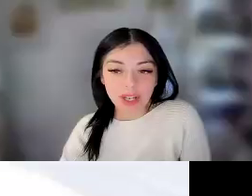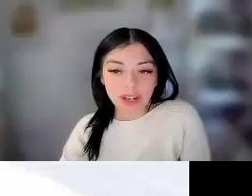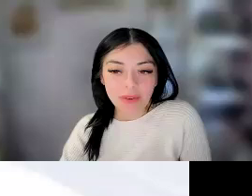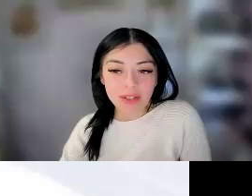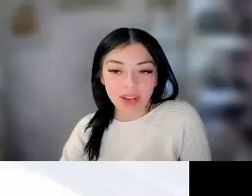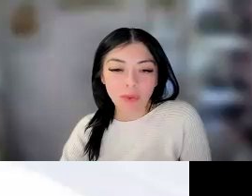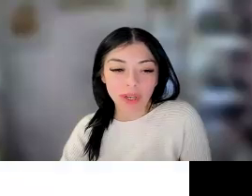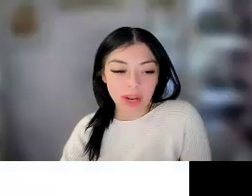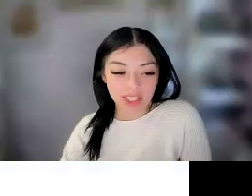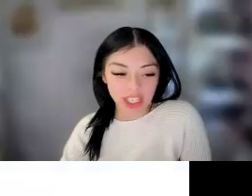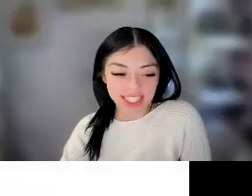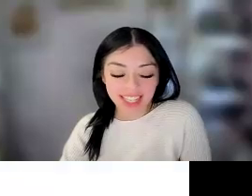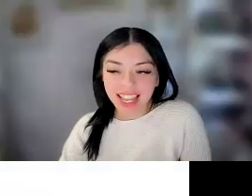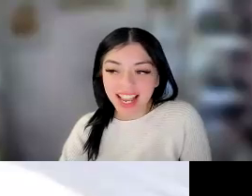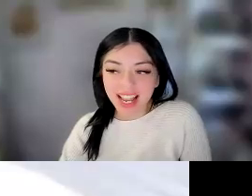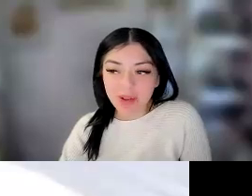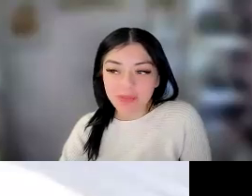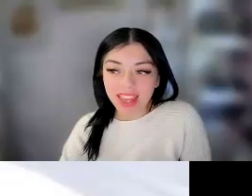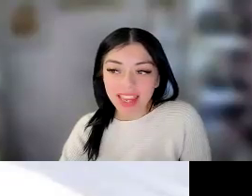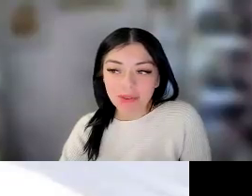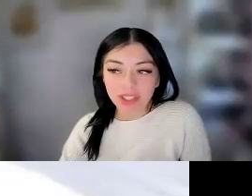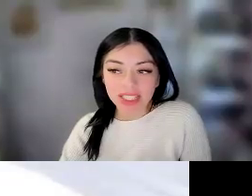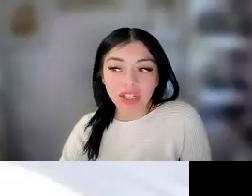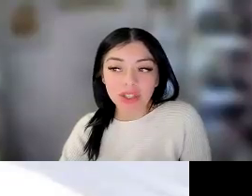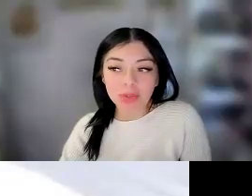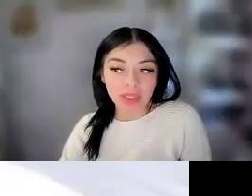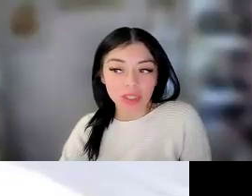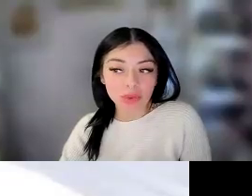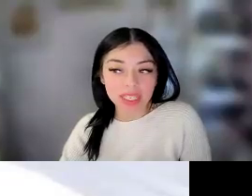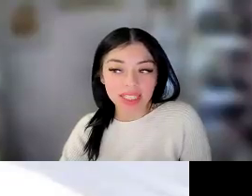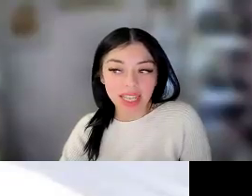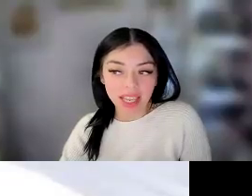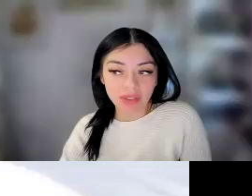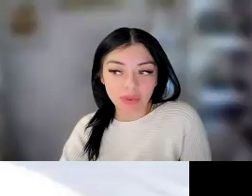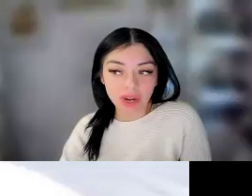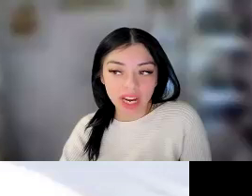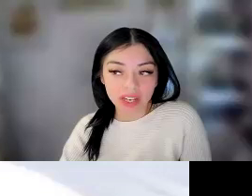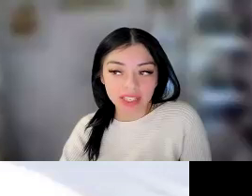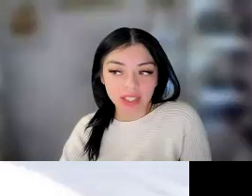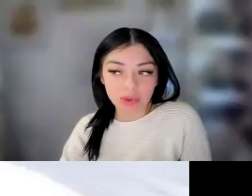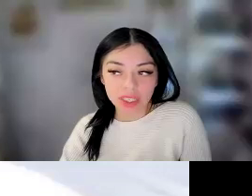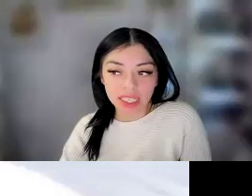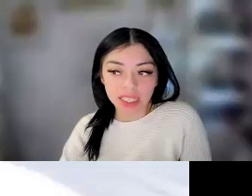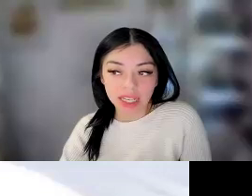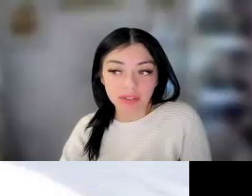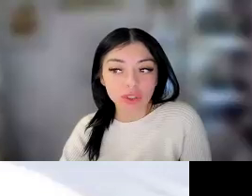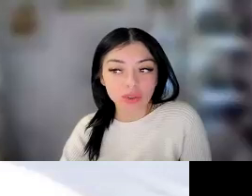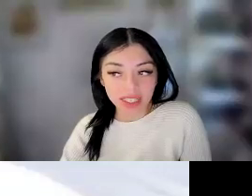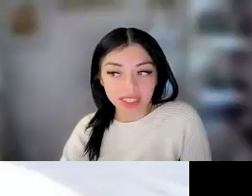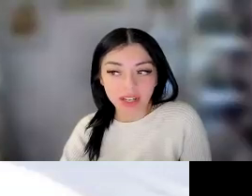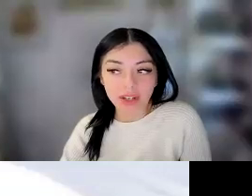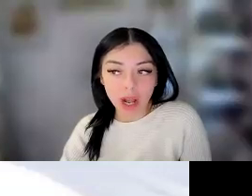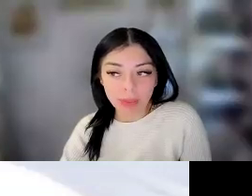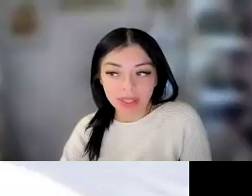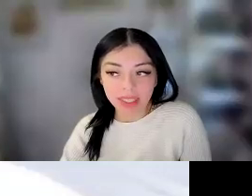Gwendolyn, I'm sorry, we do have one question. It would just say, could you please restate the 4 areas you articulated of